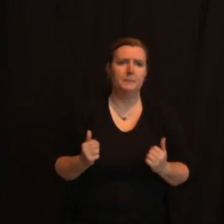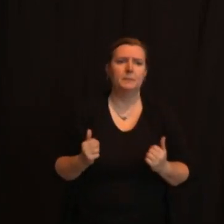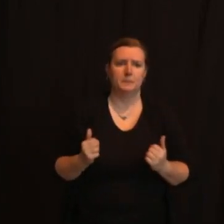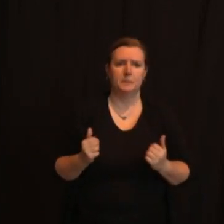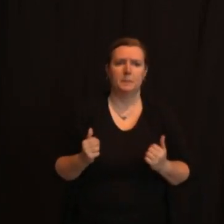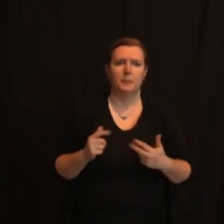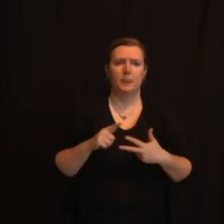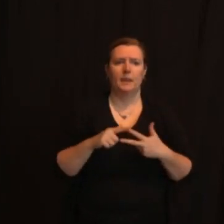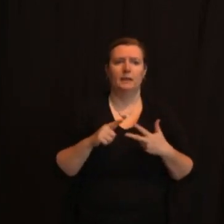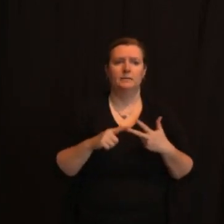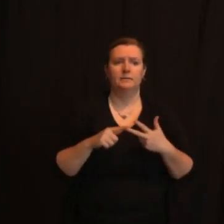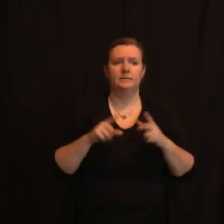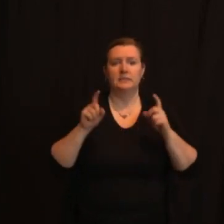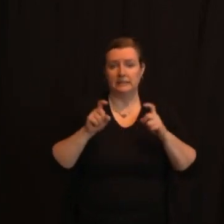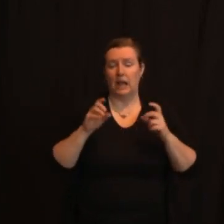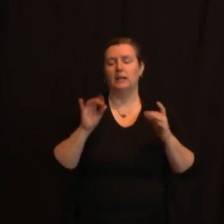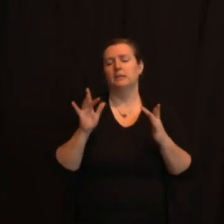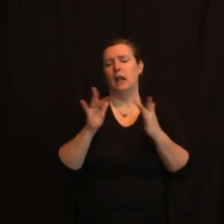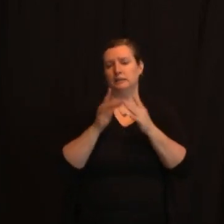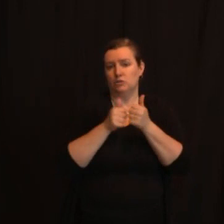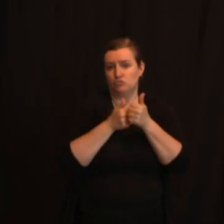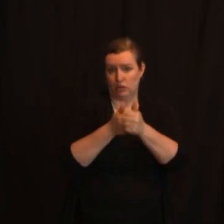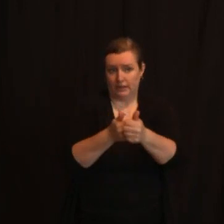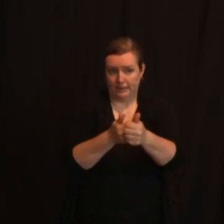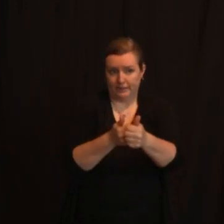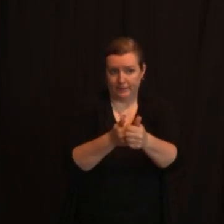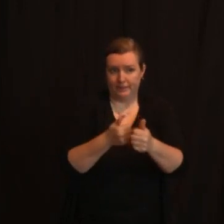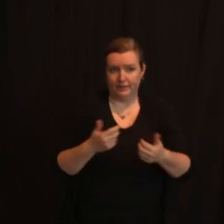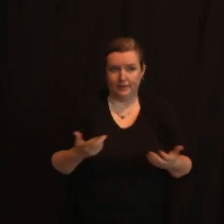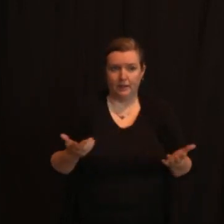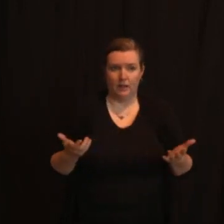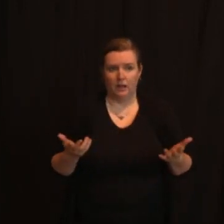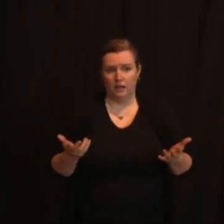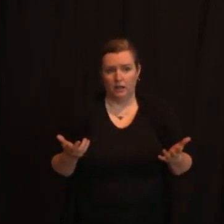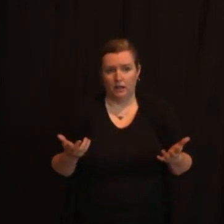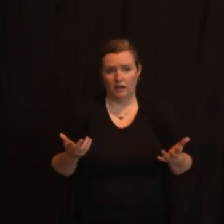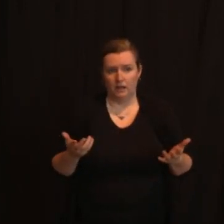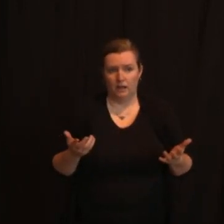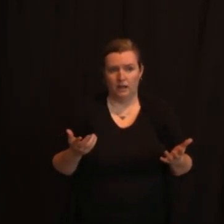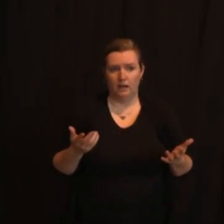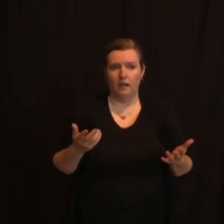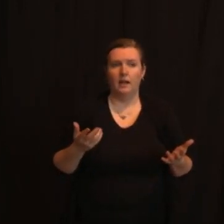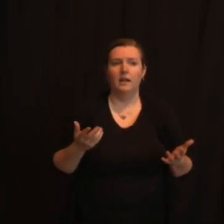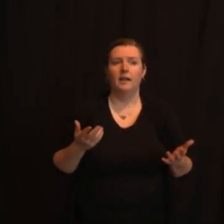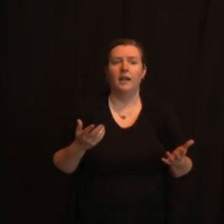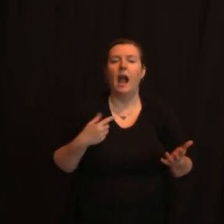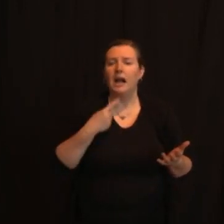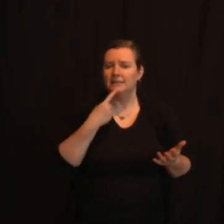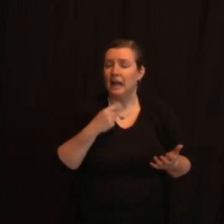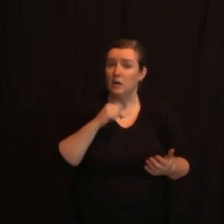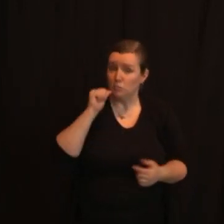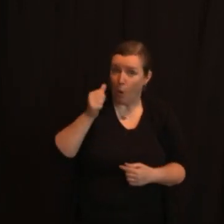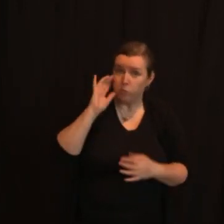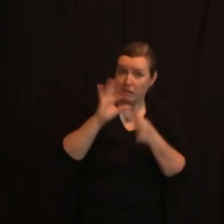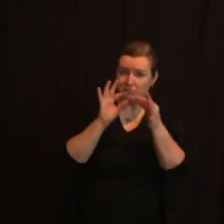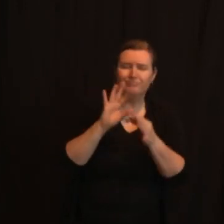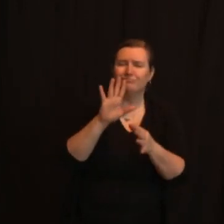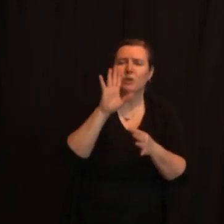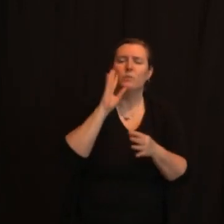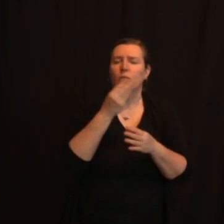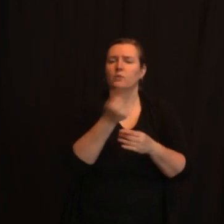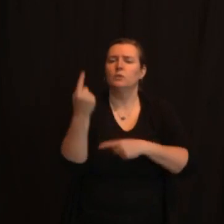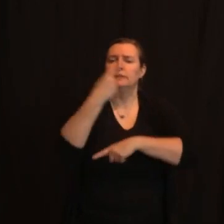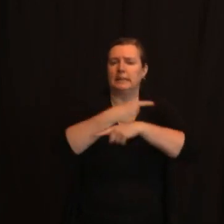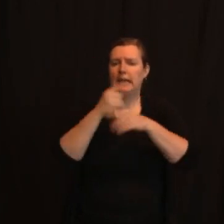testing and contact tracing, please don't hold me that. I didn't say tomorrow, I said in the next number of days. And isolation would probably